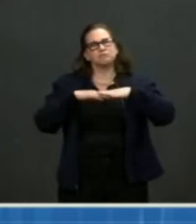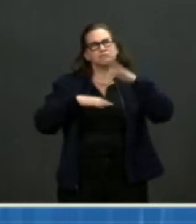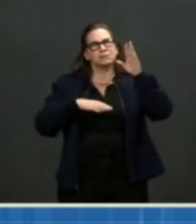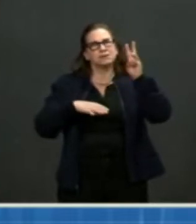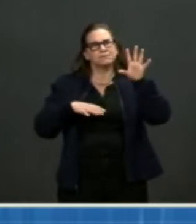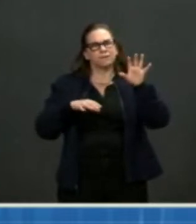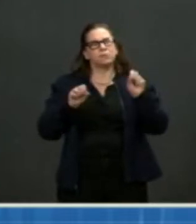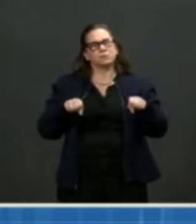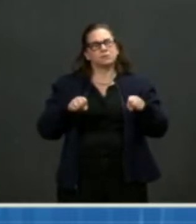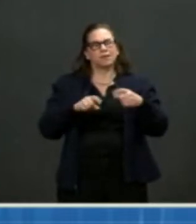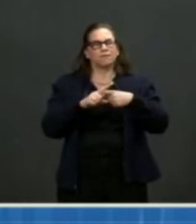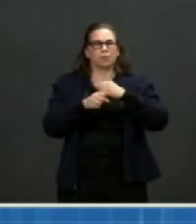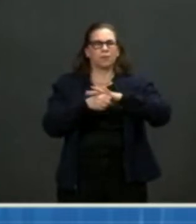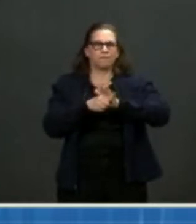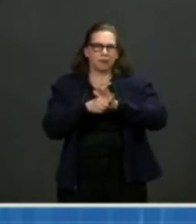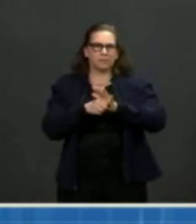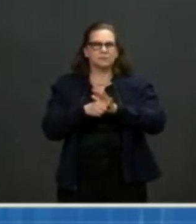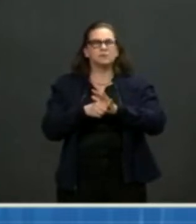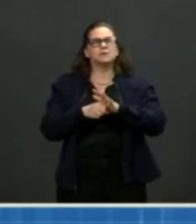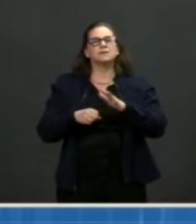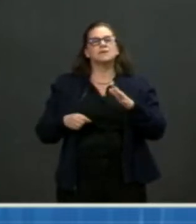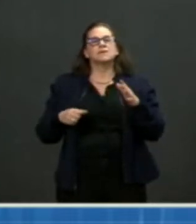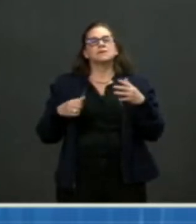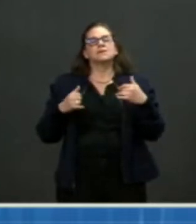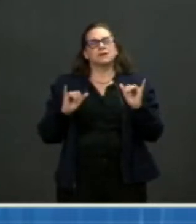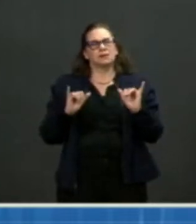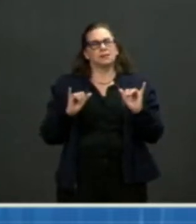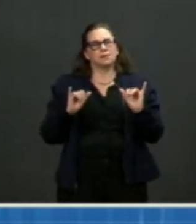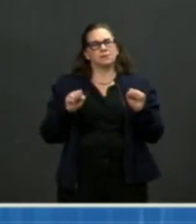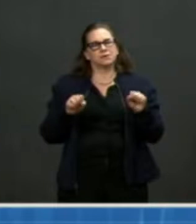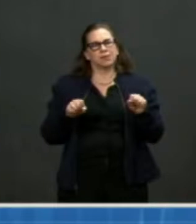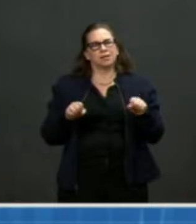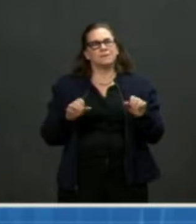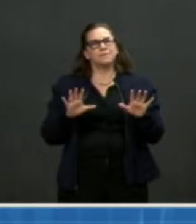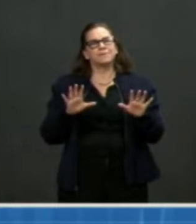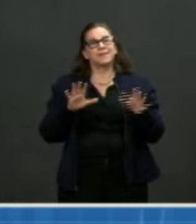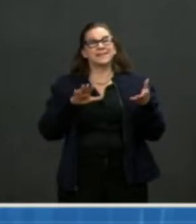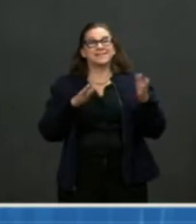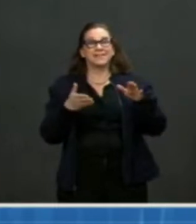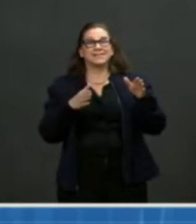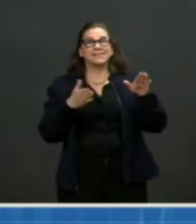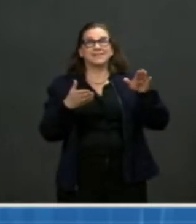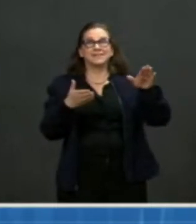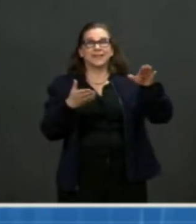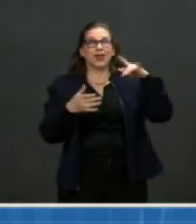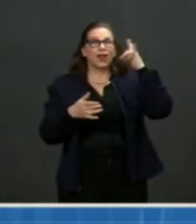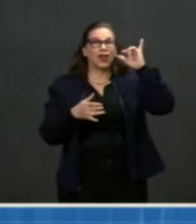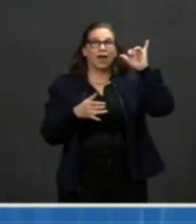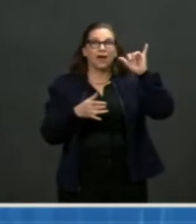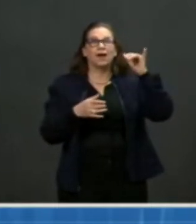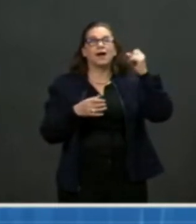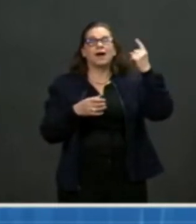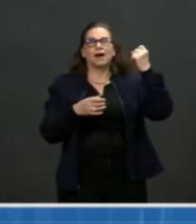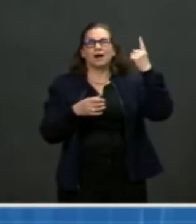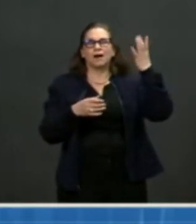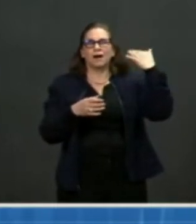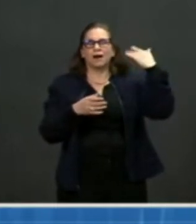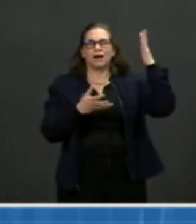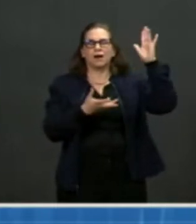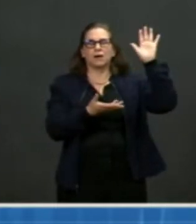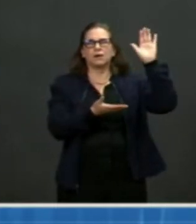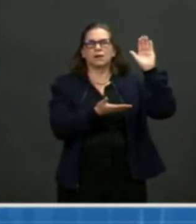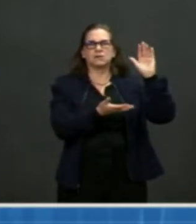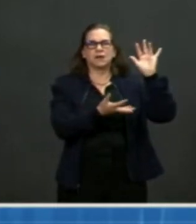overall. So while I consider it extraordinarily good news that our death rate is declining, those who have been vaccinated, there is still a death rate among those who